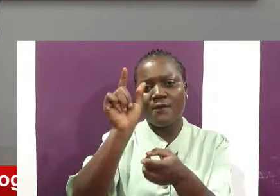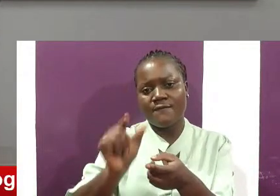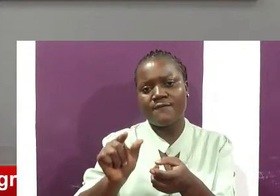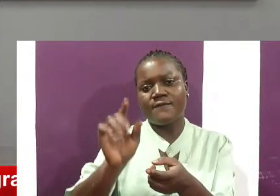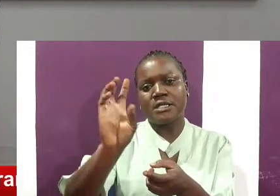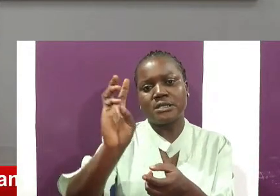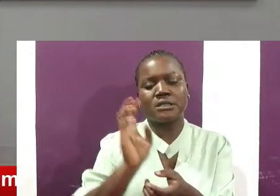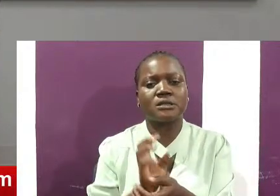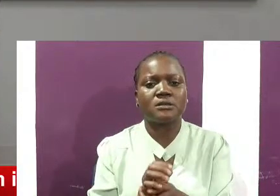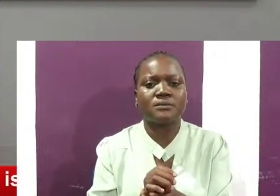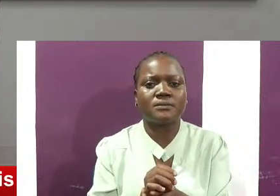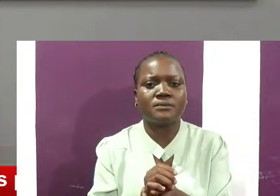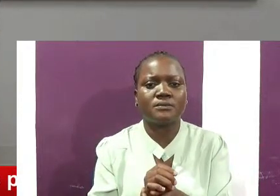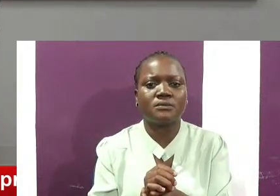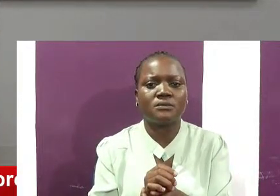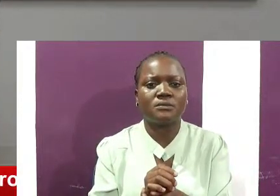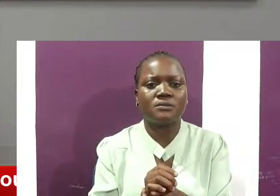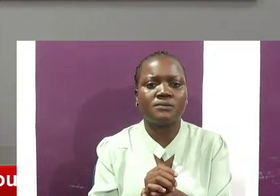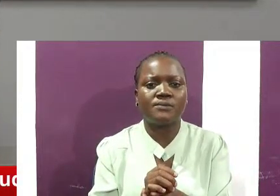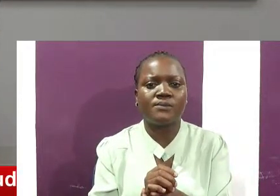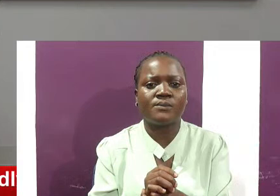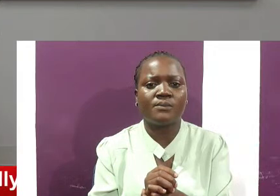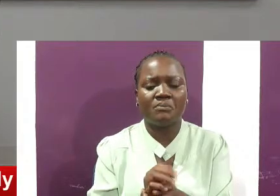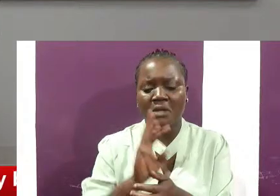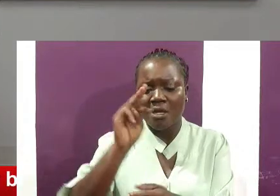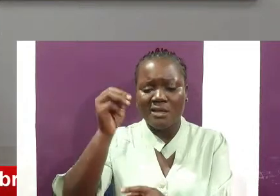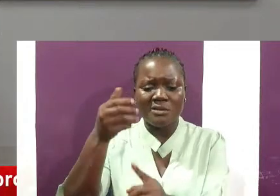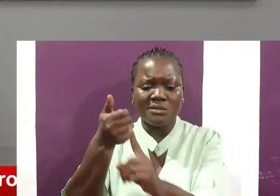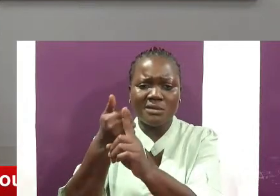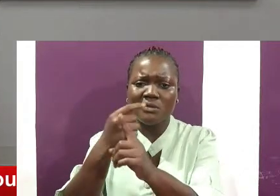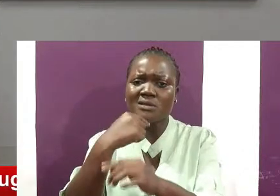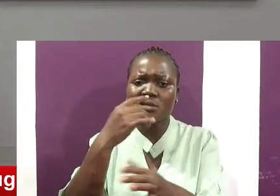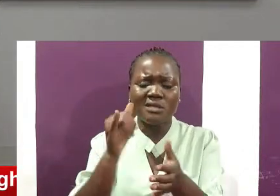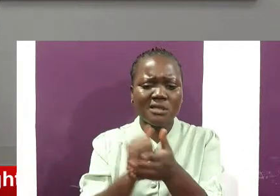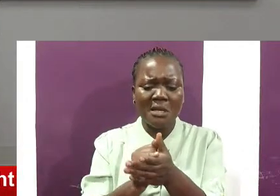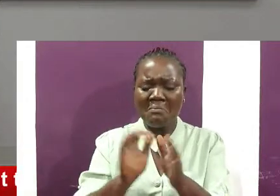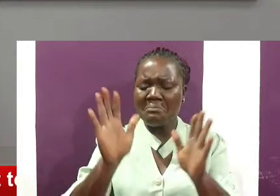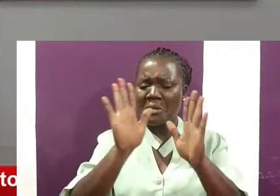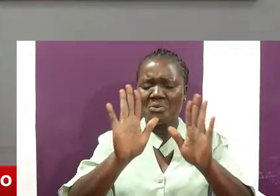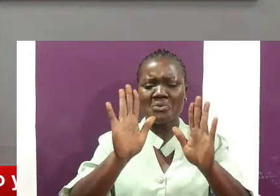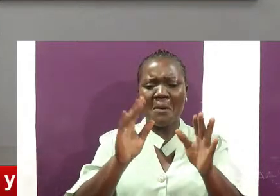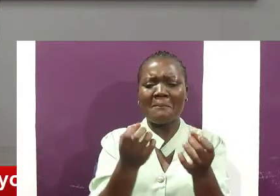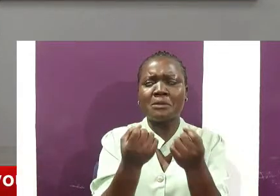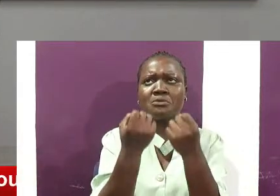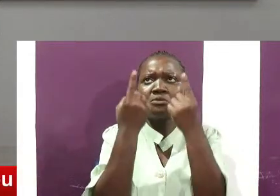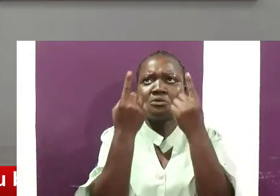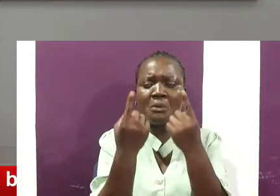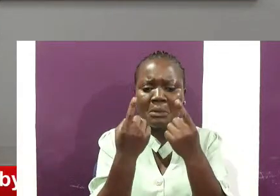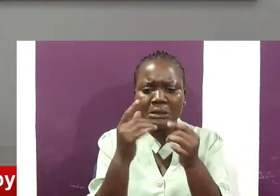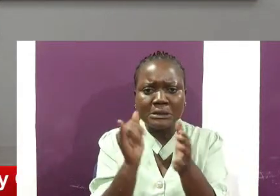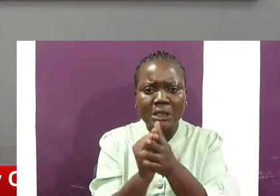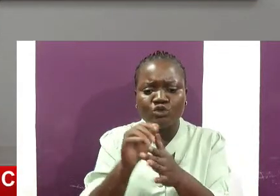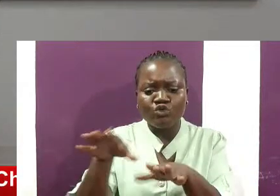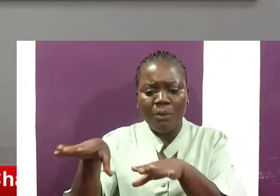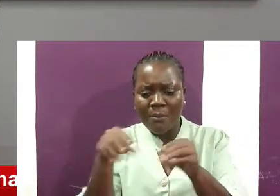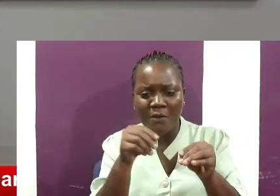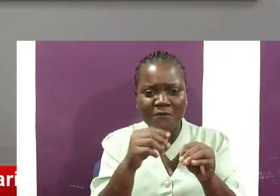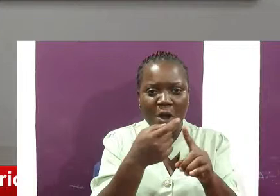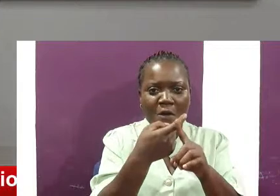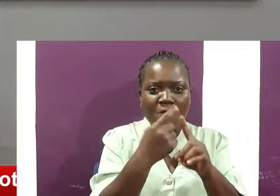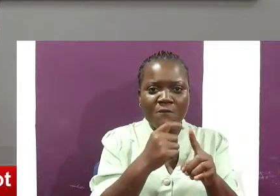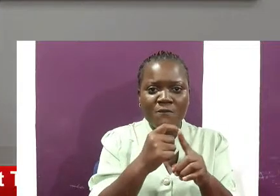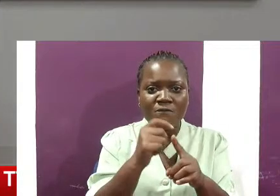different gospel. Paul say, I am a one in tem every day or